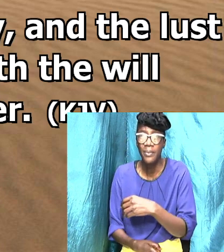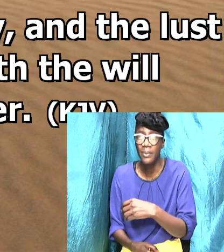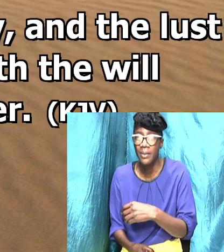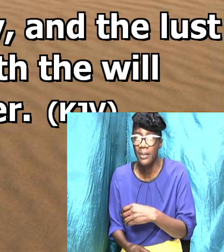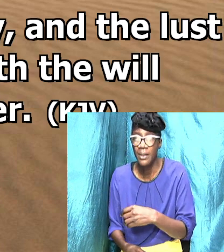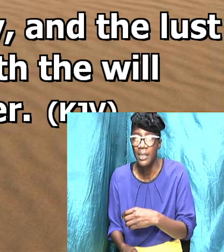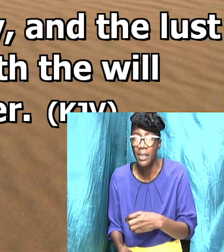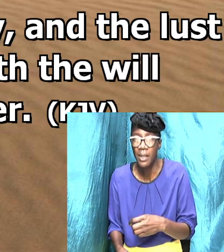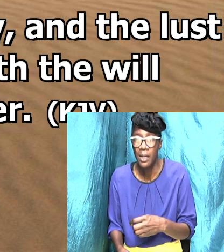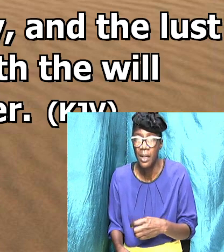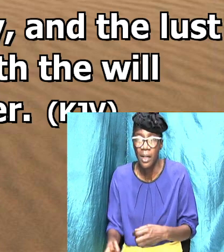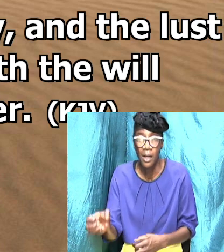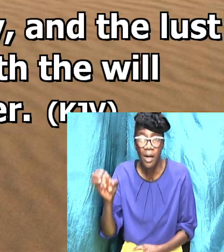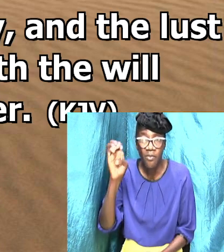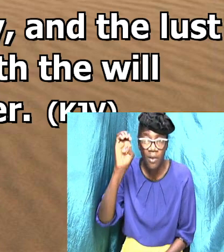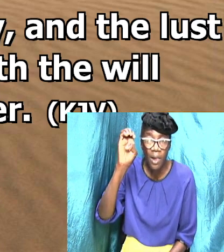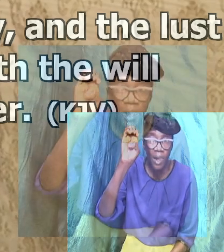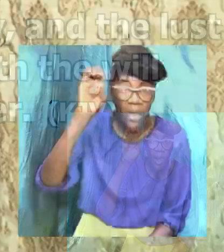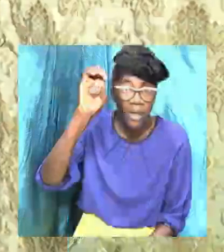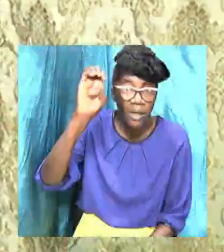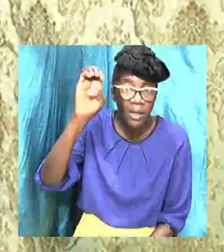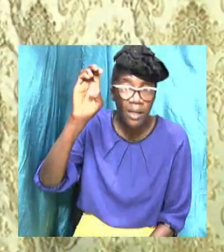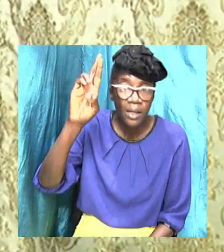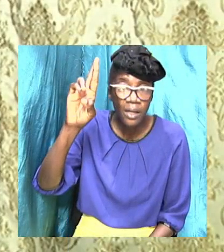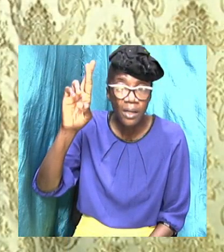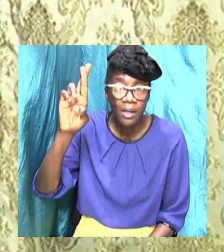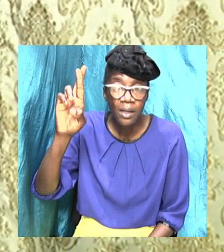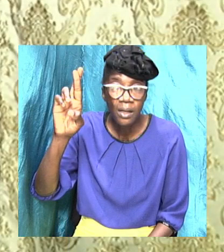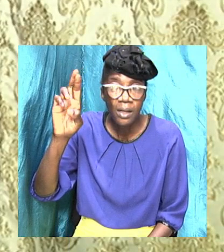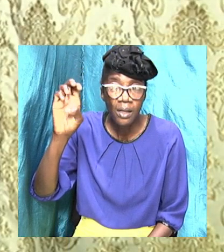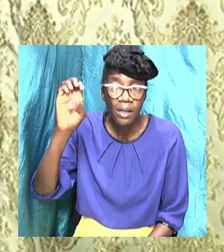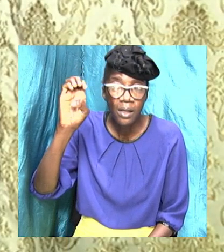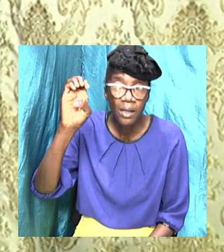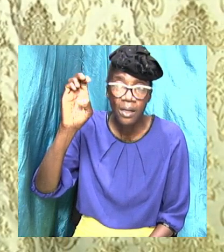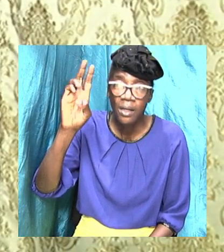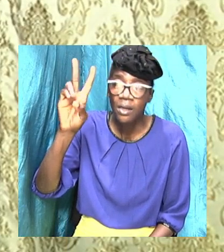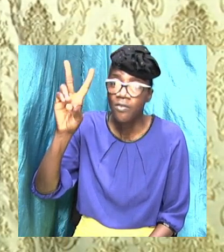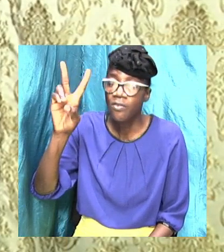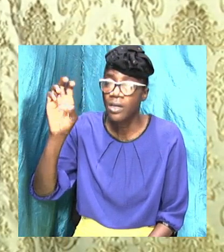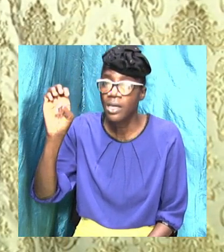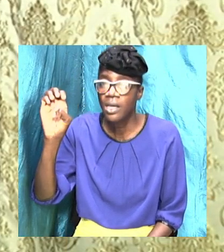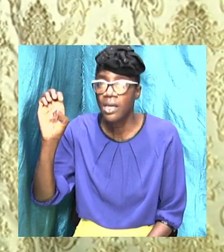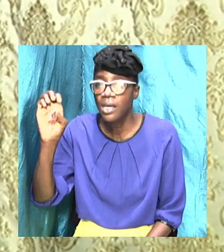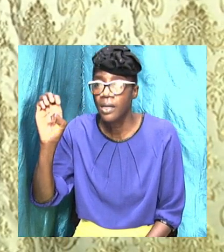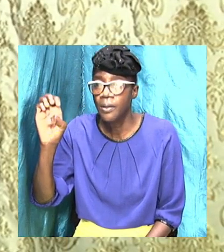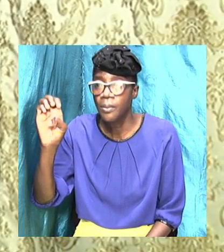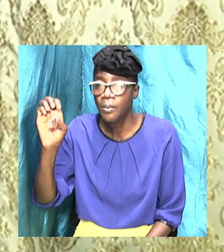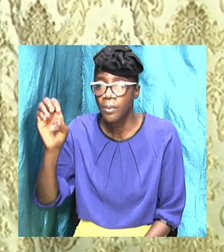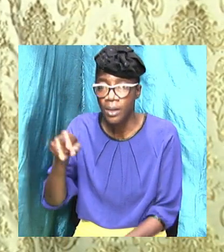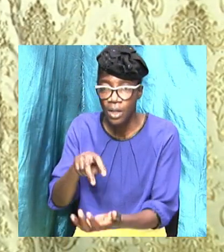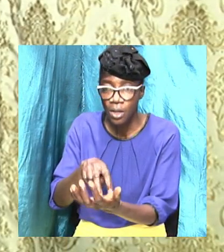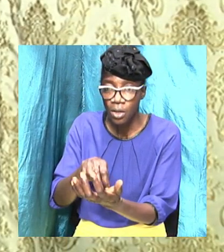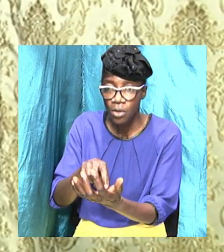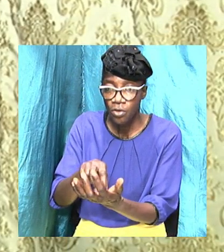life. Amen. The serpent said to her, look, you can't eat.